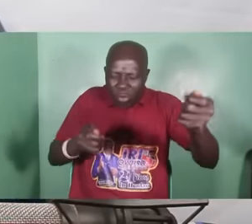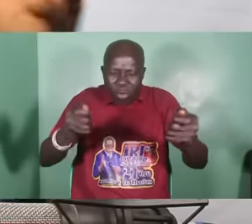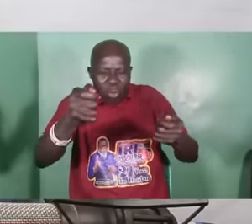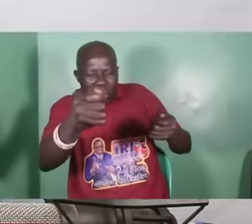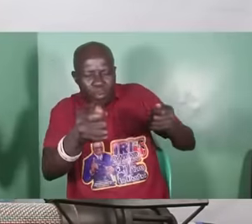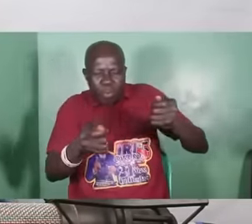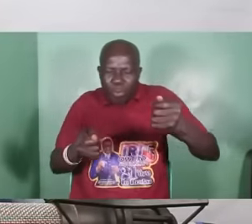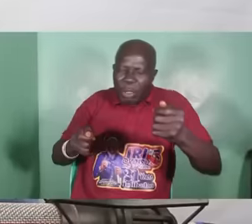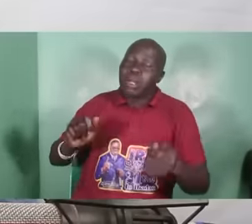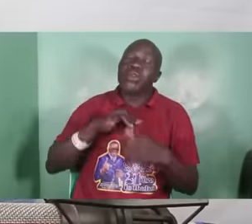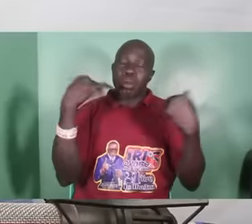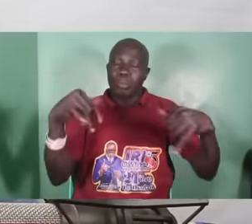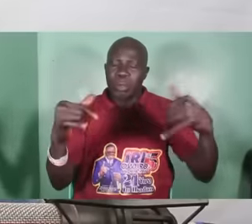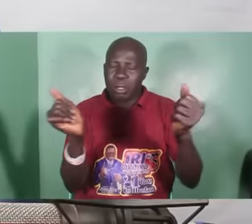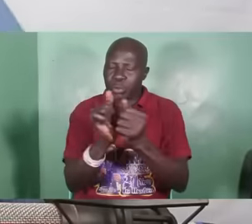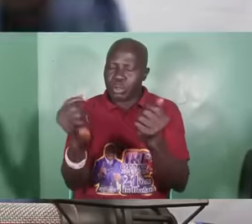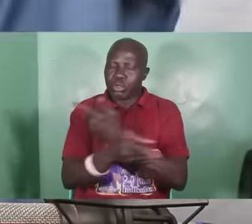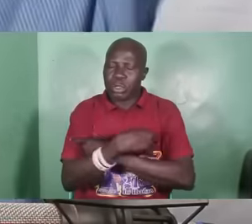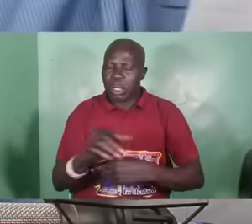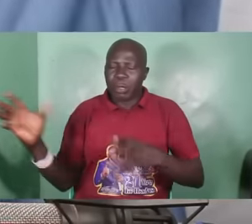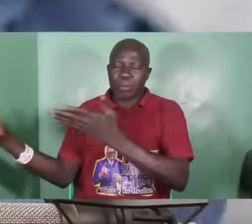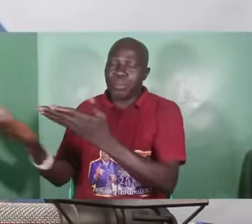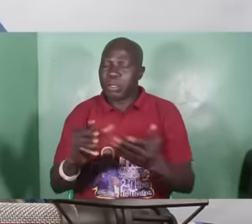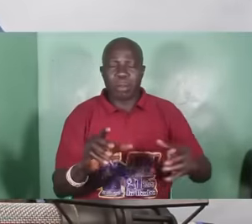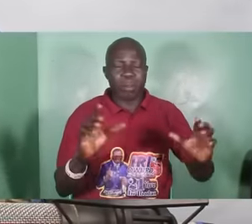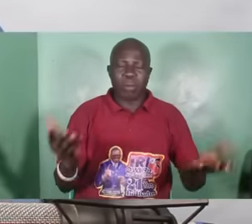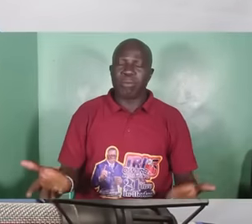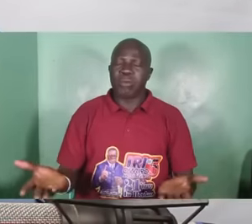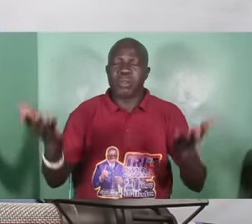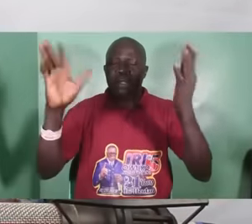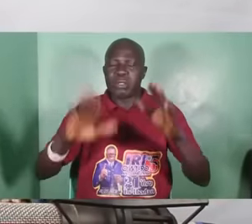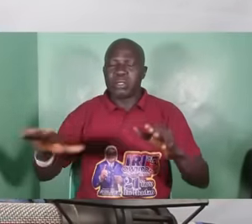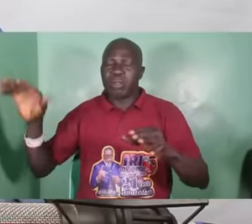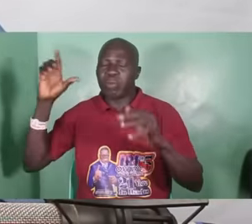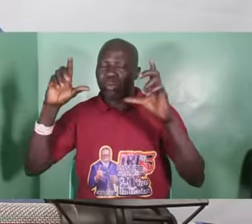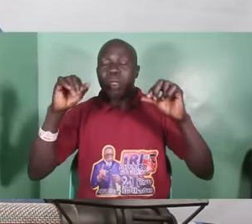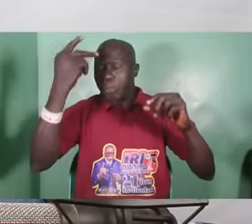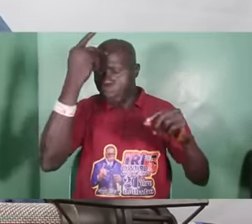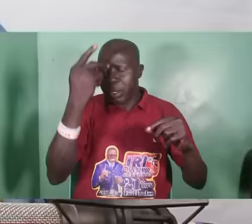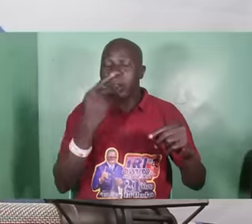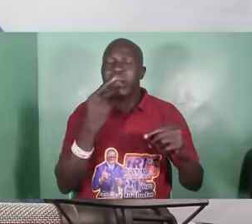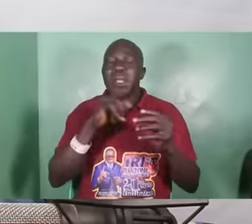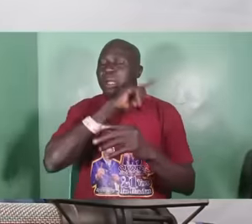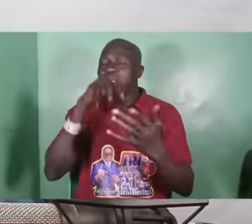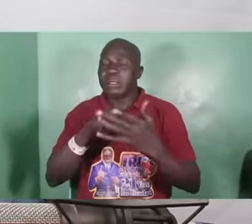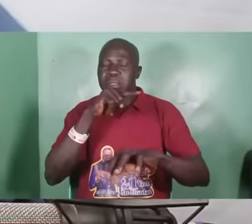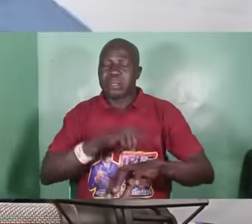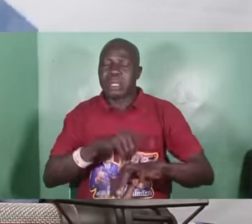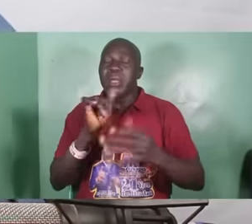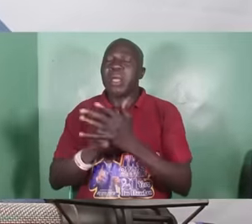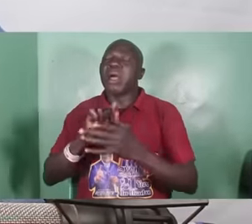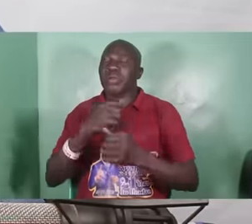you share. Don't joke with them. Lift up your children for tomorrow. Parents, this